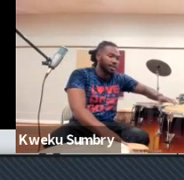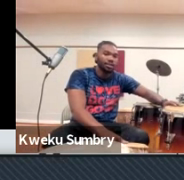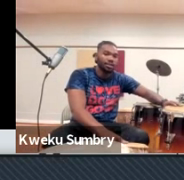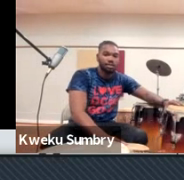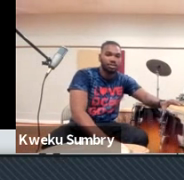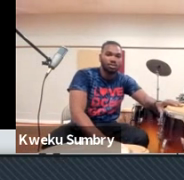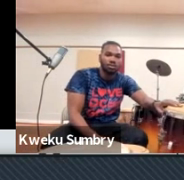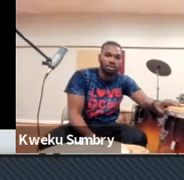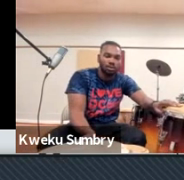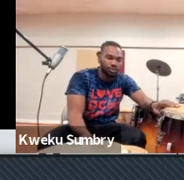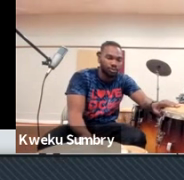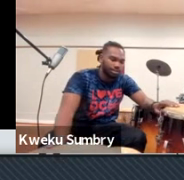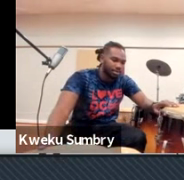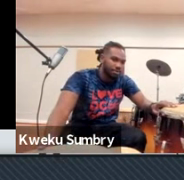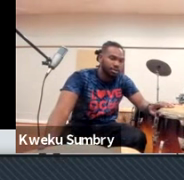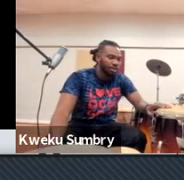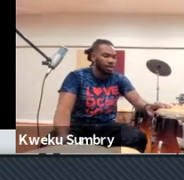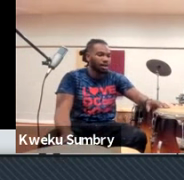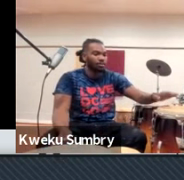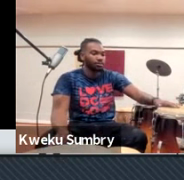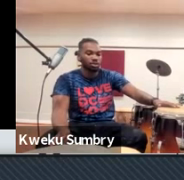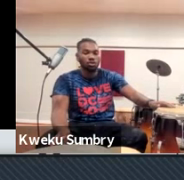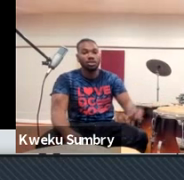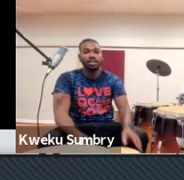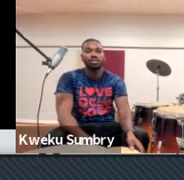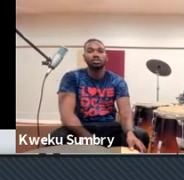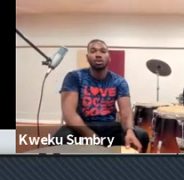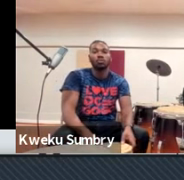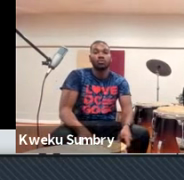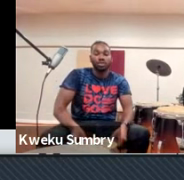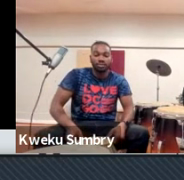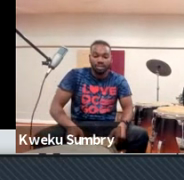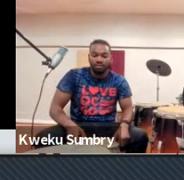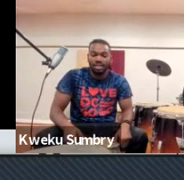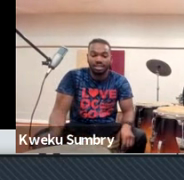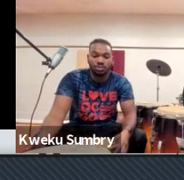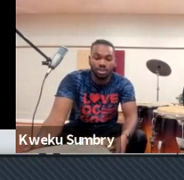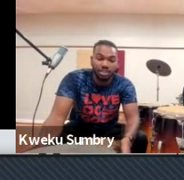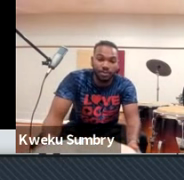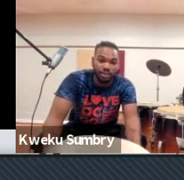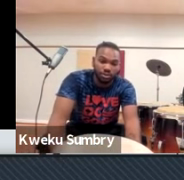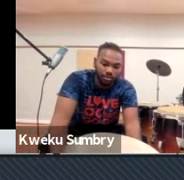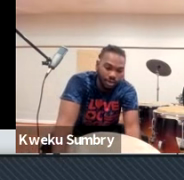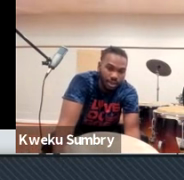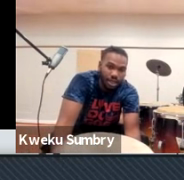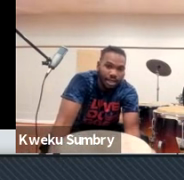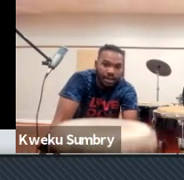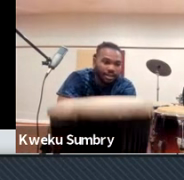have here. This is the kunga, hopefully you guys can see me. The kunga is, you know, really, really related to the djembe